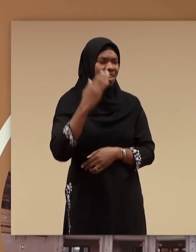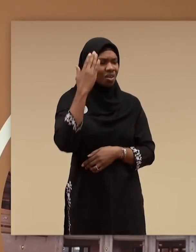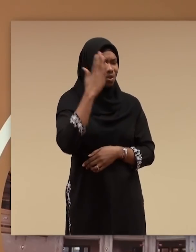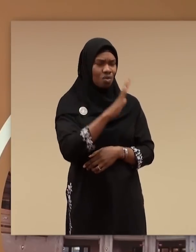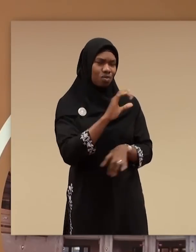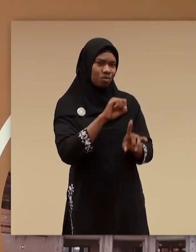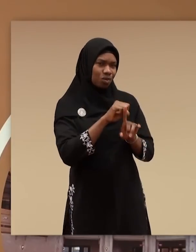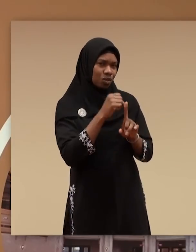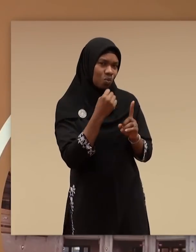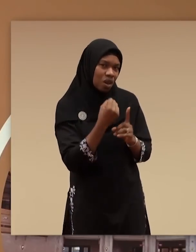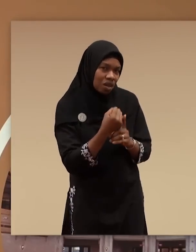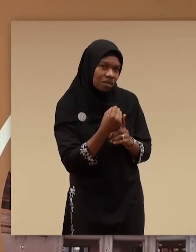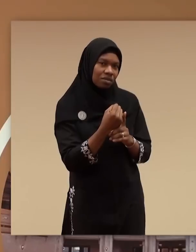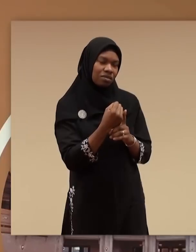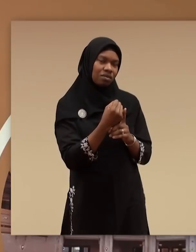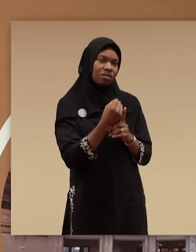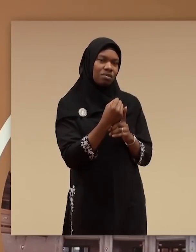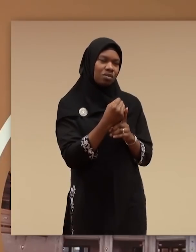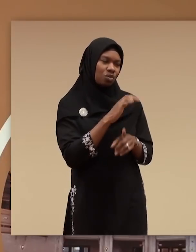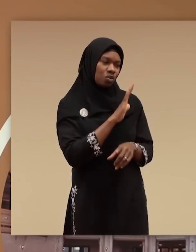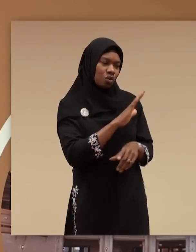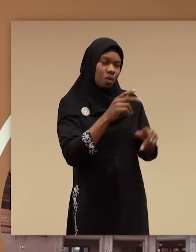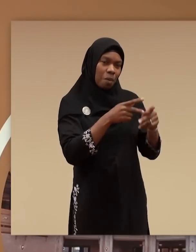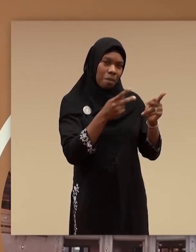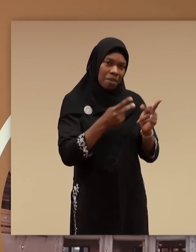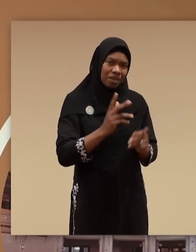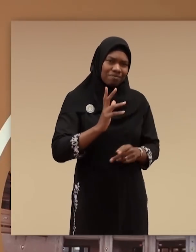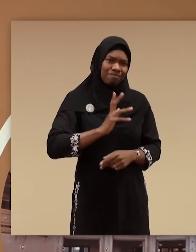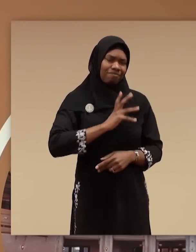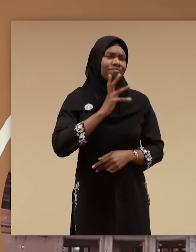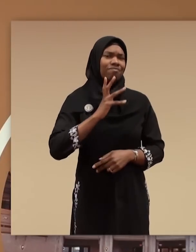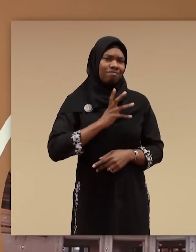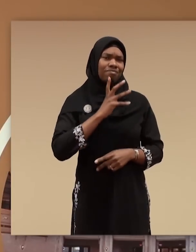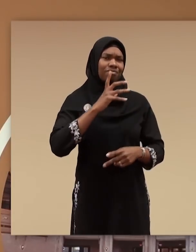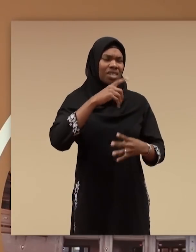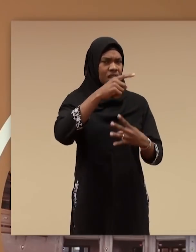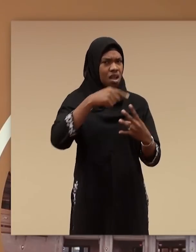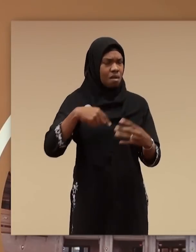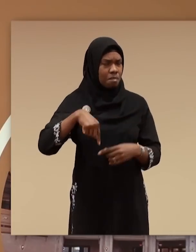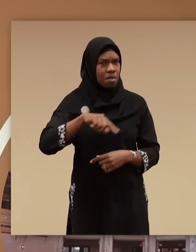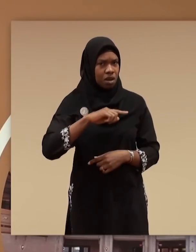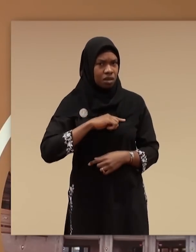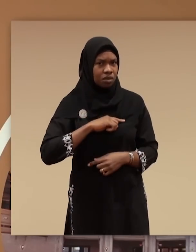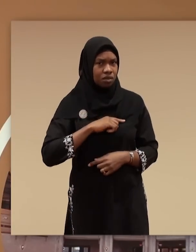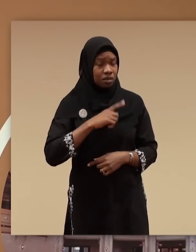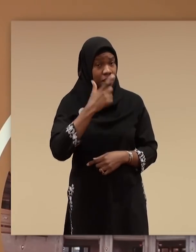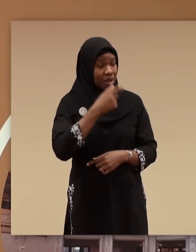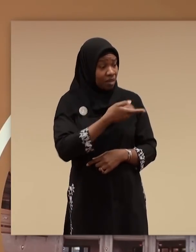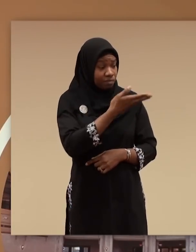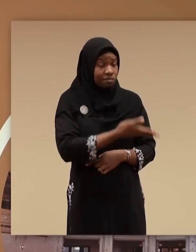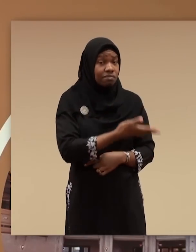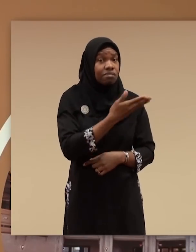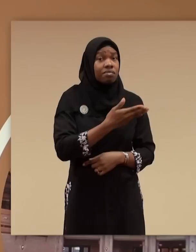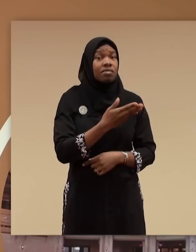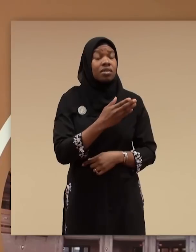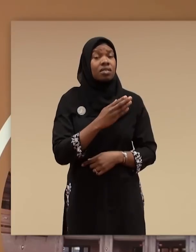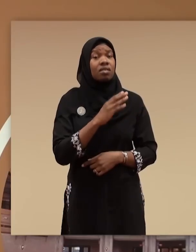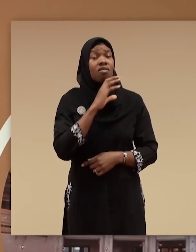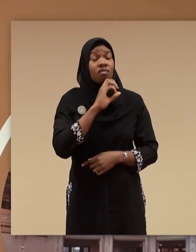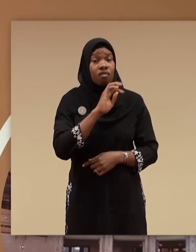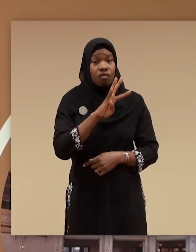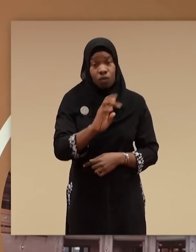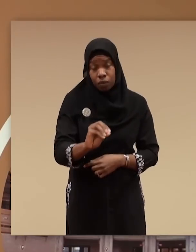situation, your prestige among us. You know, he lived 40 years. They loved him. They knew he's the best. He is,